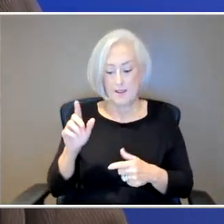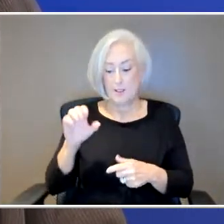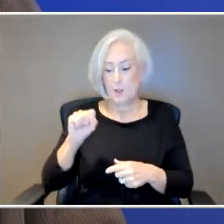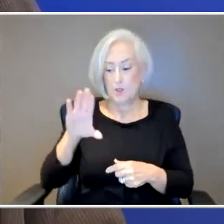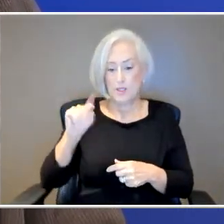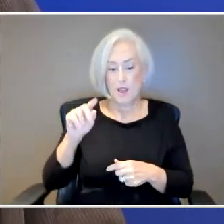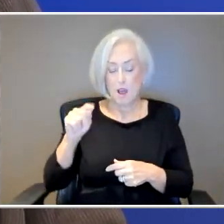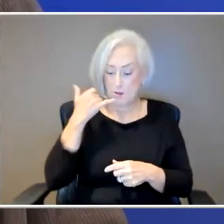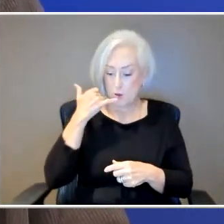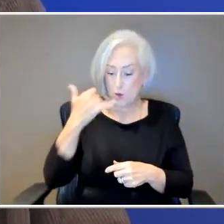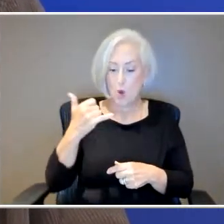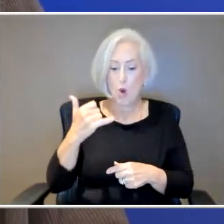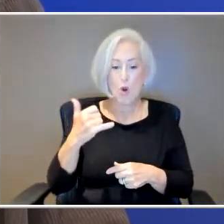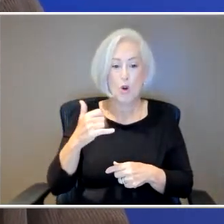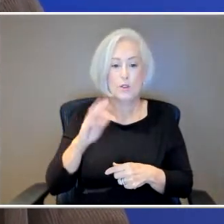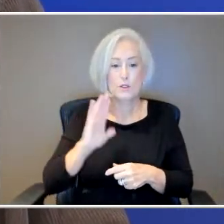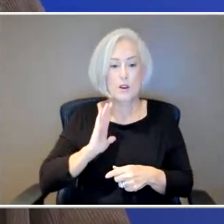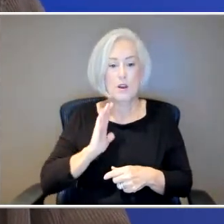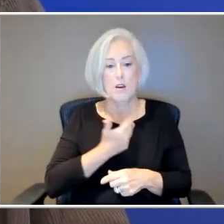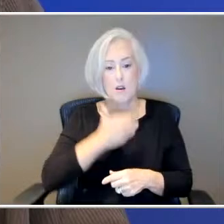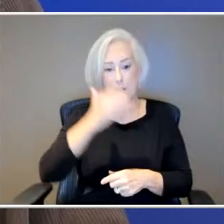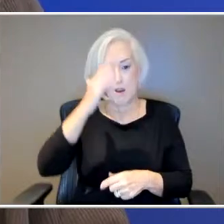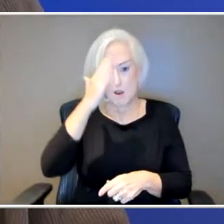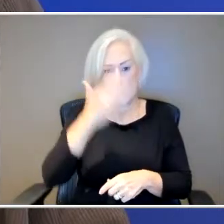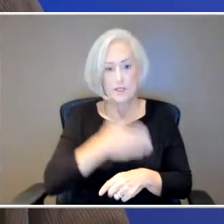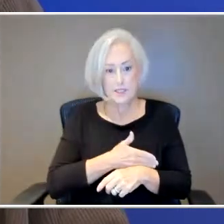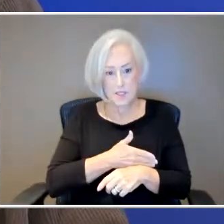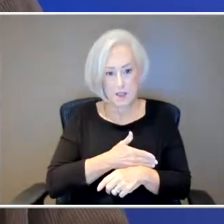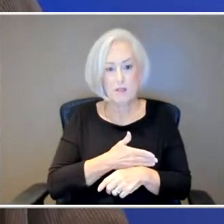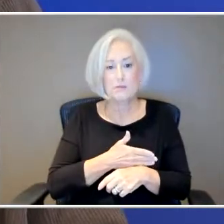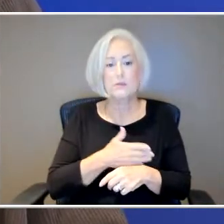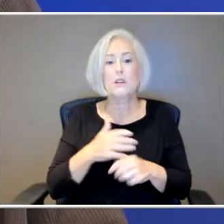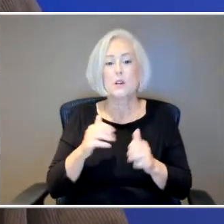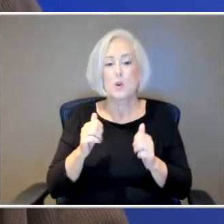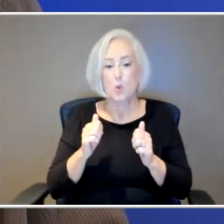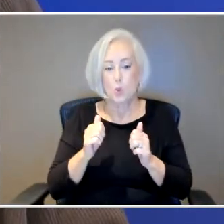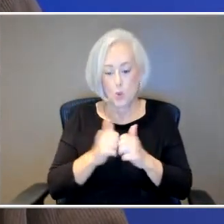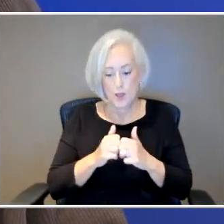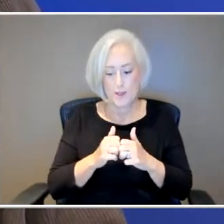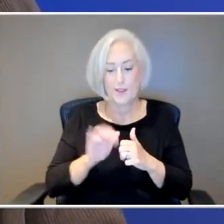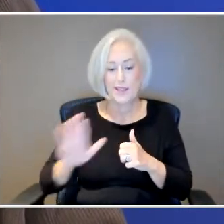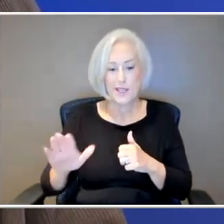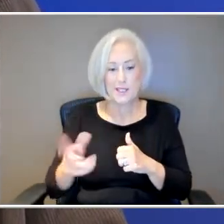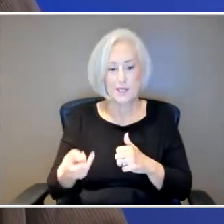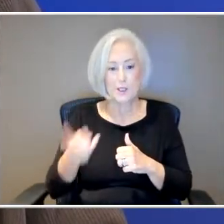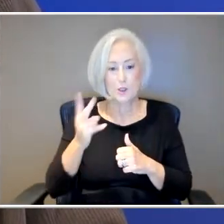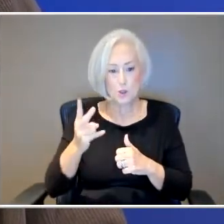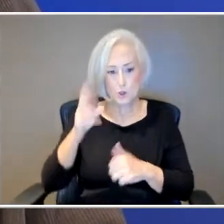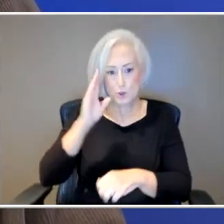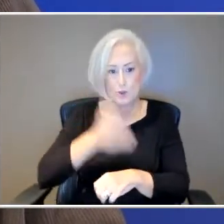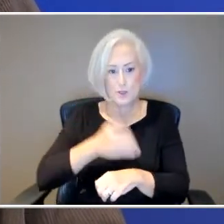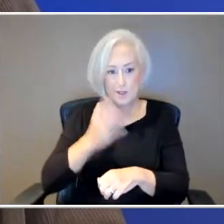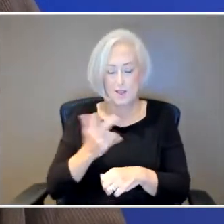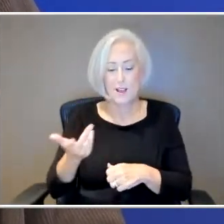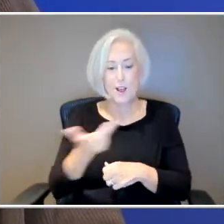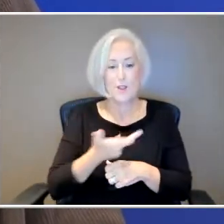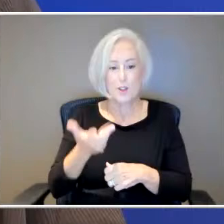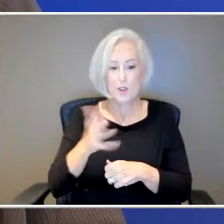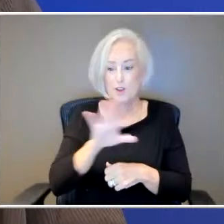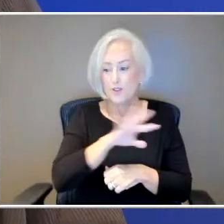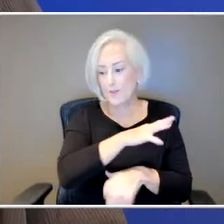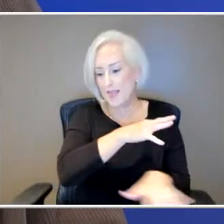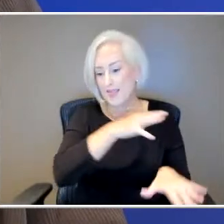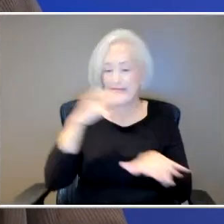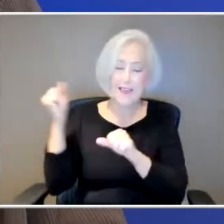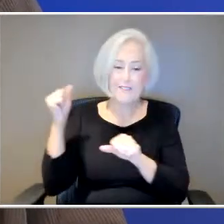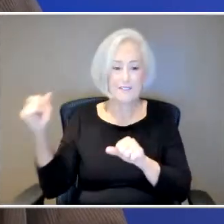one of our sons was at the movies with his 2 young sons, and they left the movies and they rushed right over. And so I've got